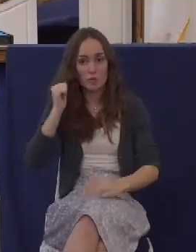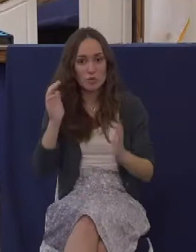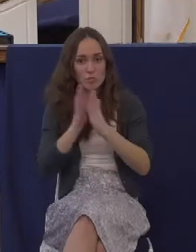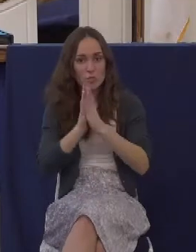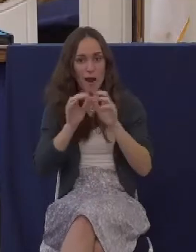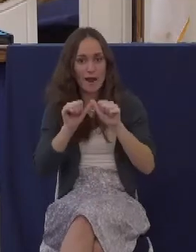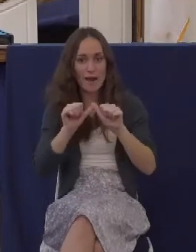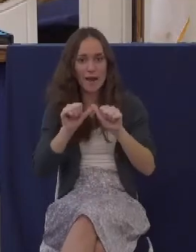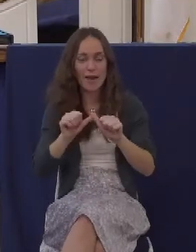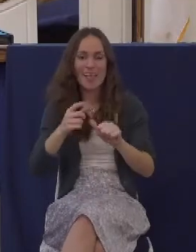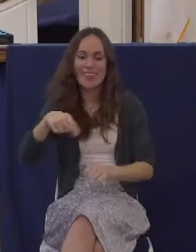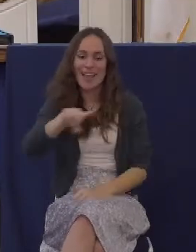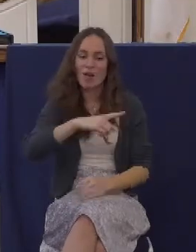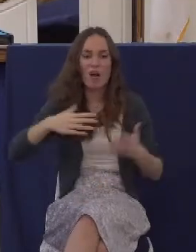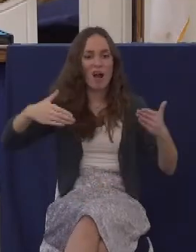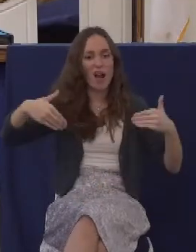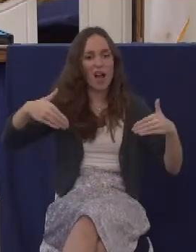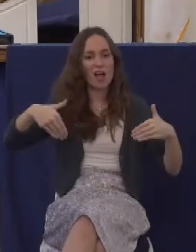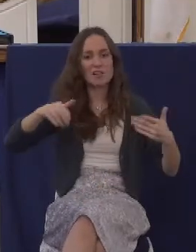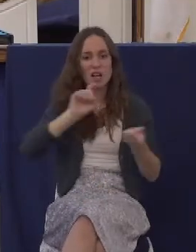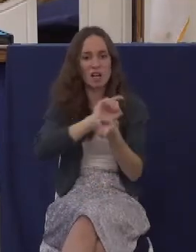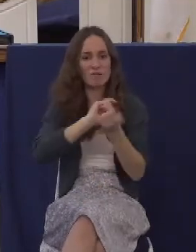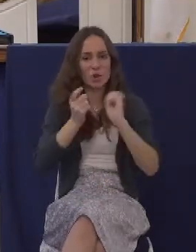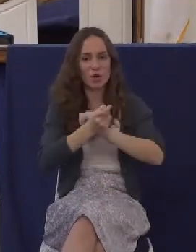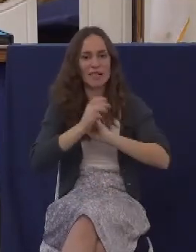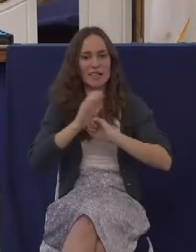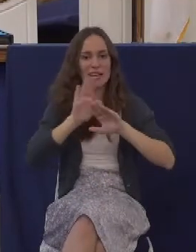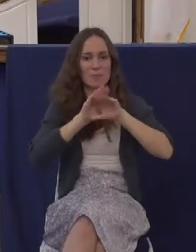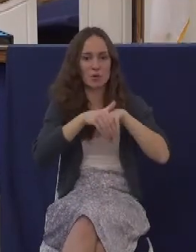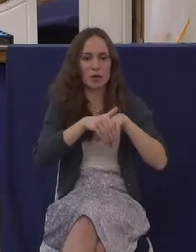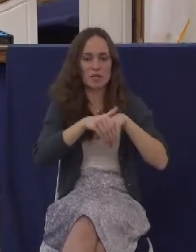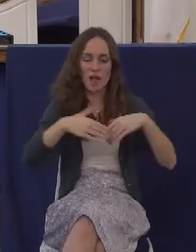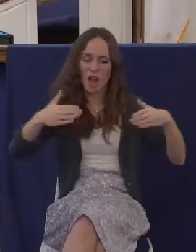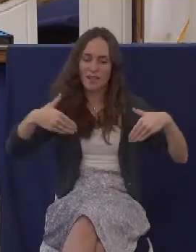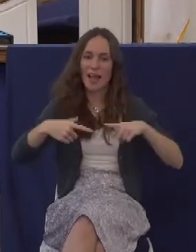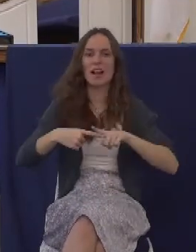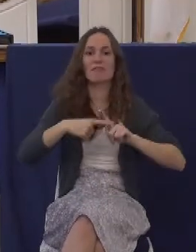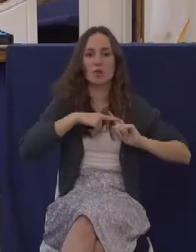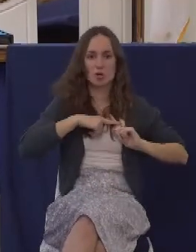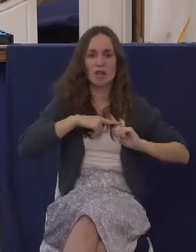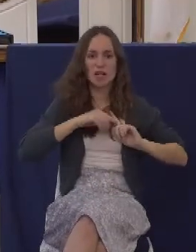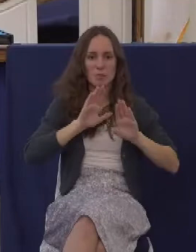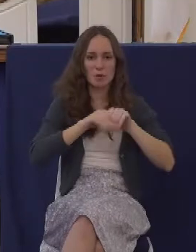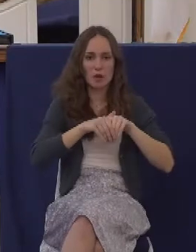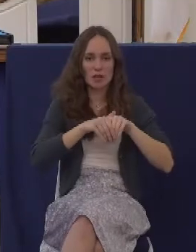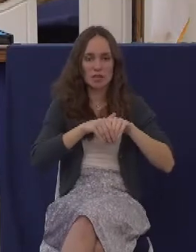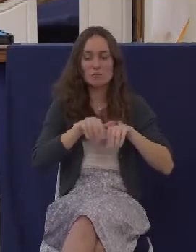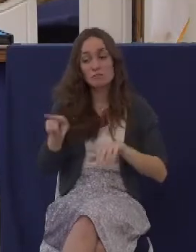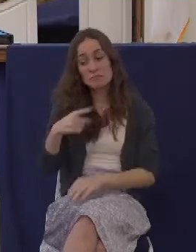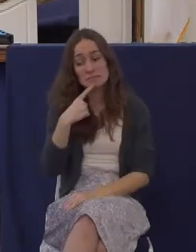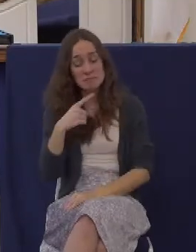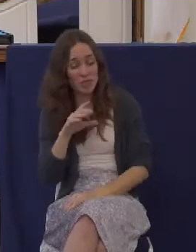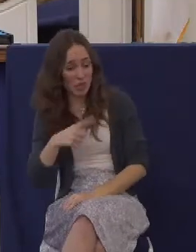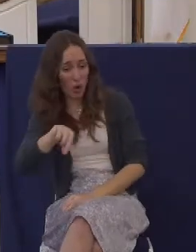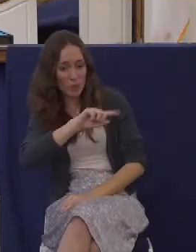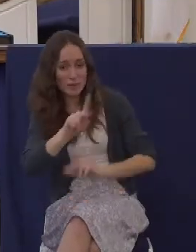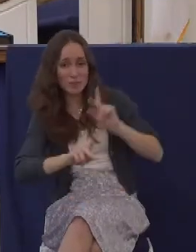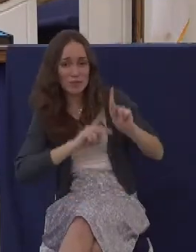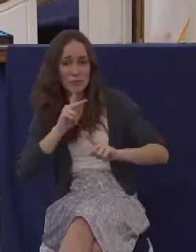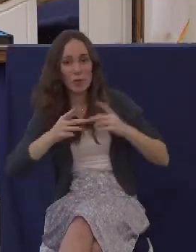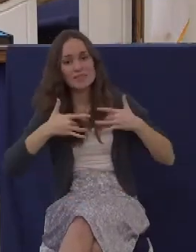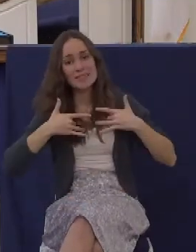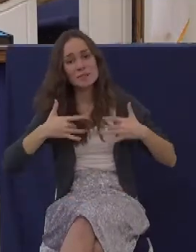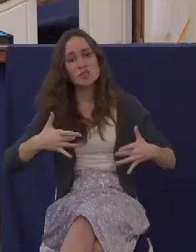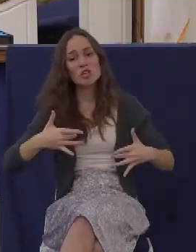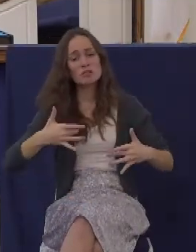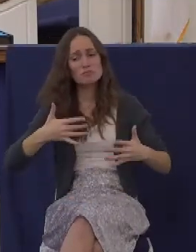quote, however, hypocrites may continue for a season in the duty of prayer, yet it is their manner, after a while, in a great measure, to leave it